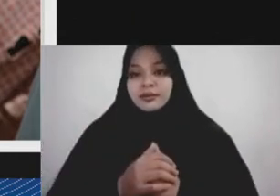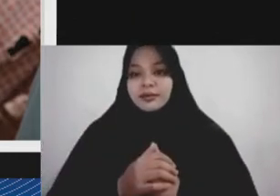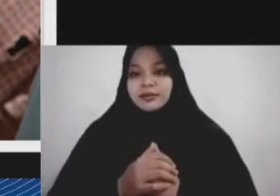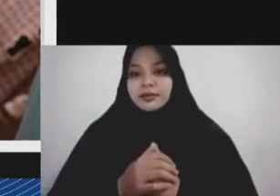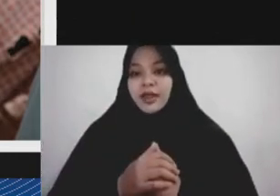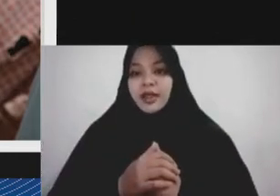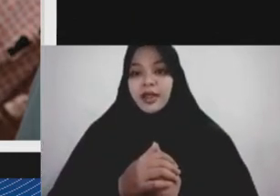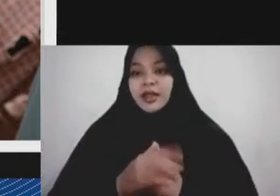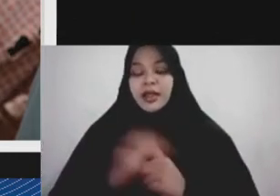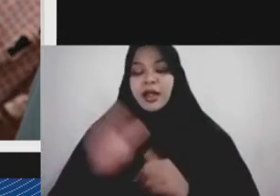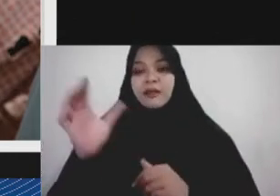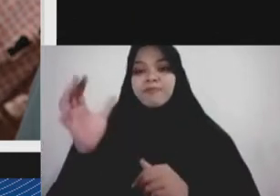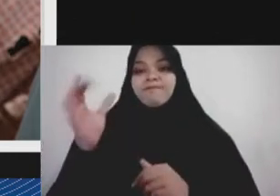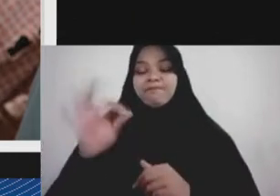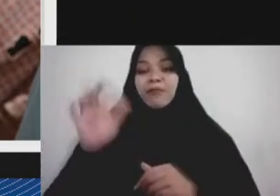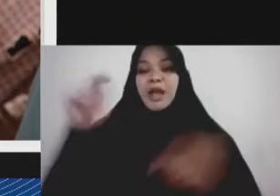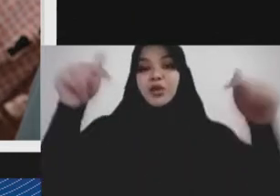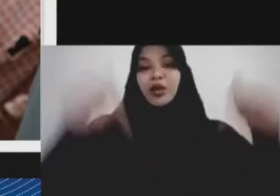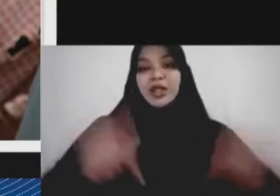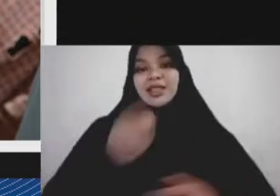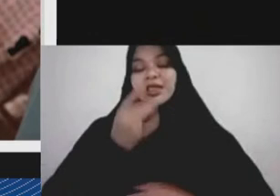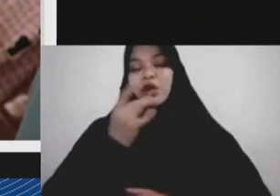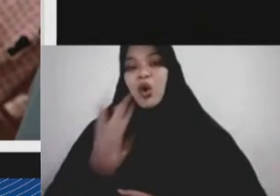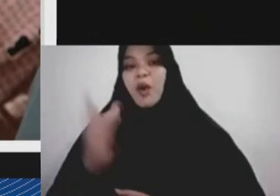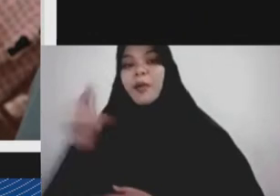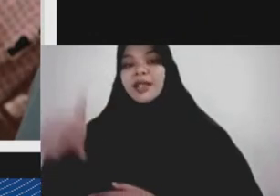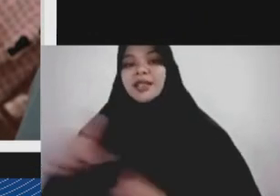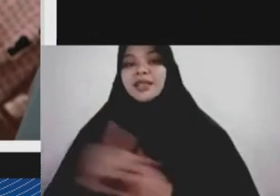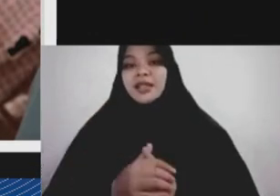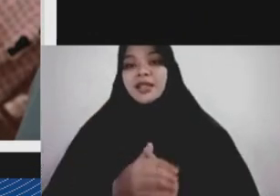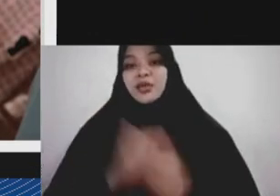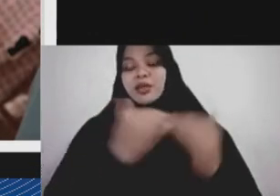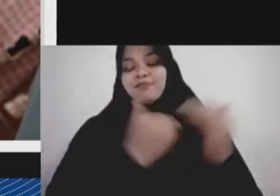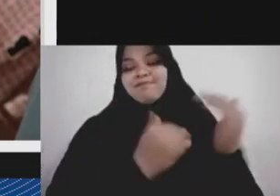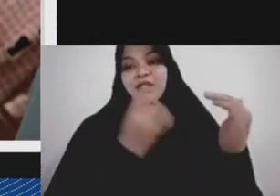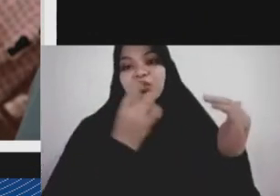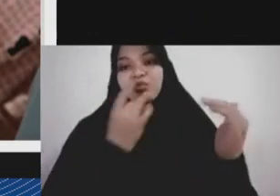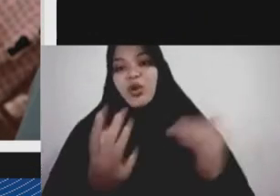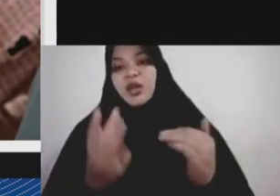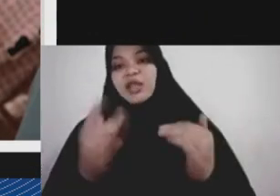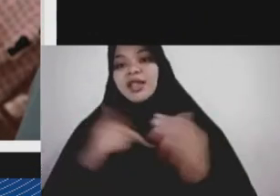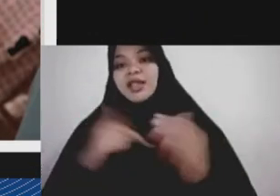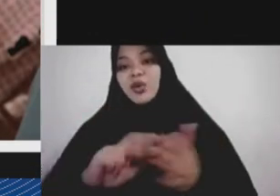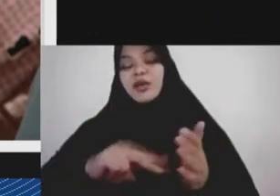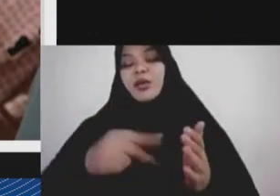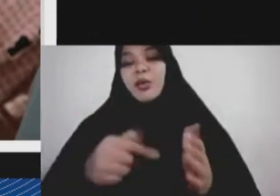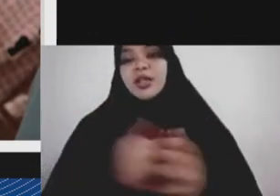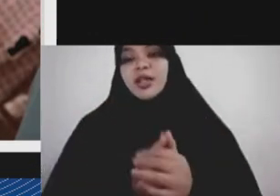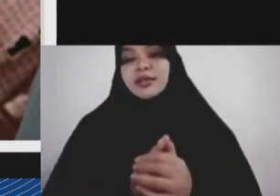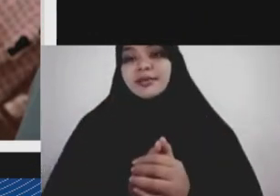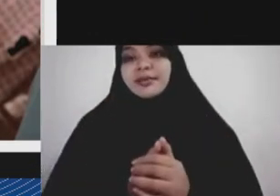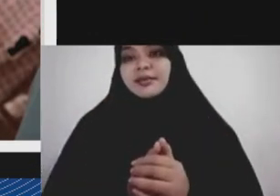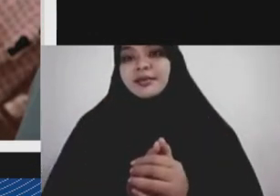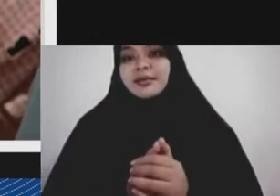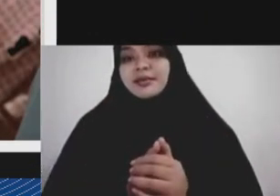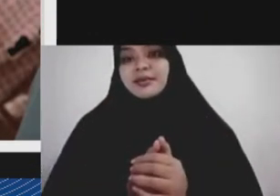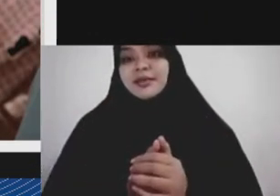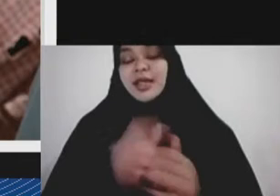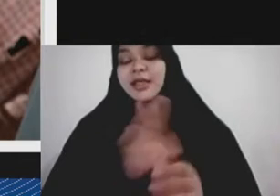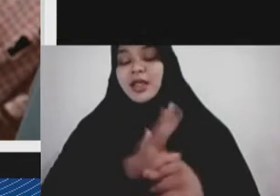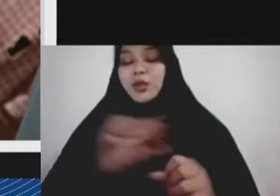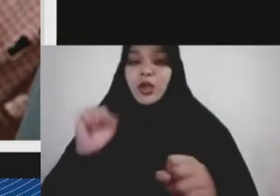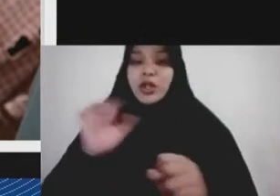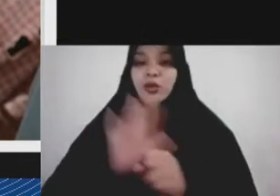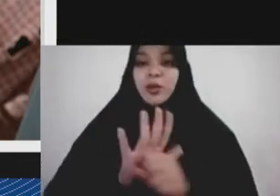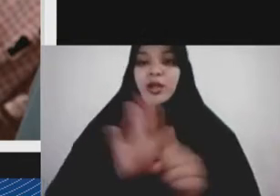policy recommendations, specifically on how to integrate gender-based violence into our COVID-19